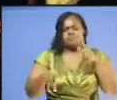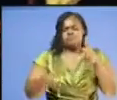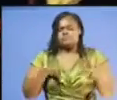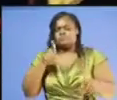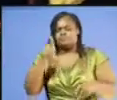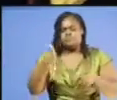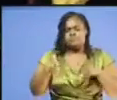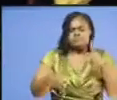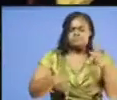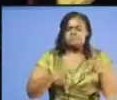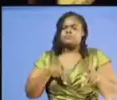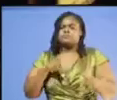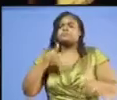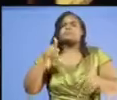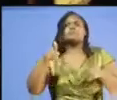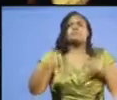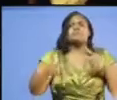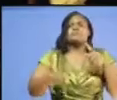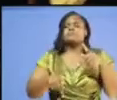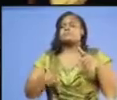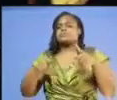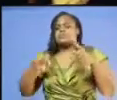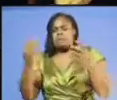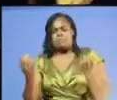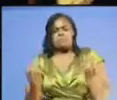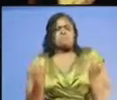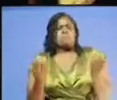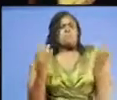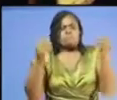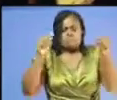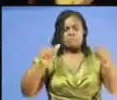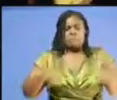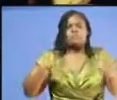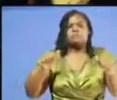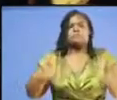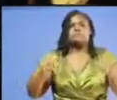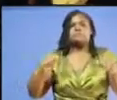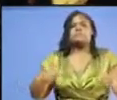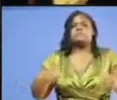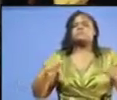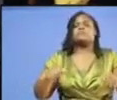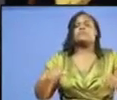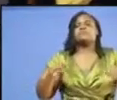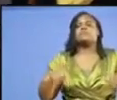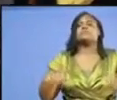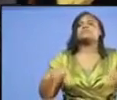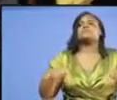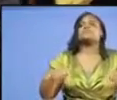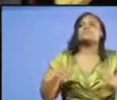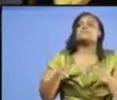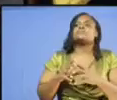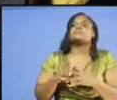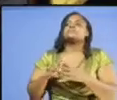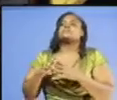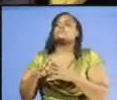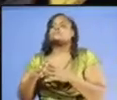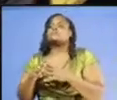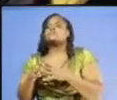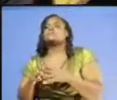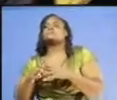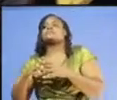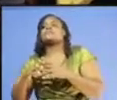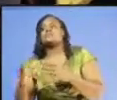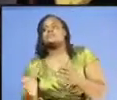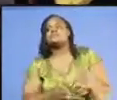that he can help you cross over. He can, I'm going to ask you to stand you with me. You're saying,